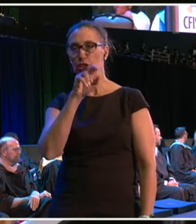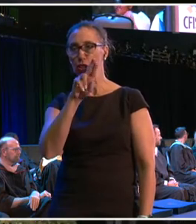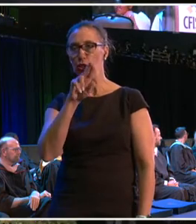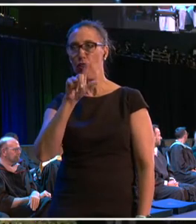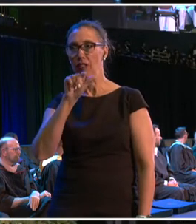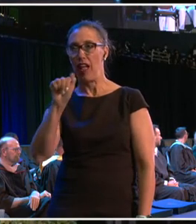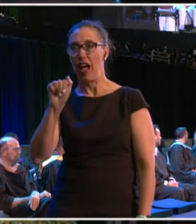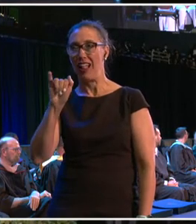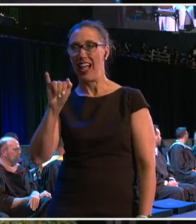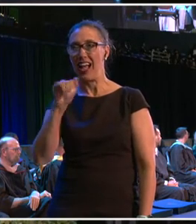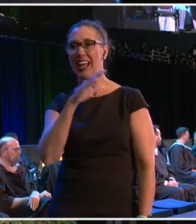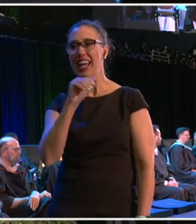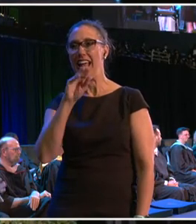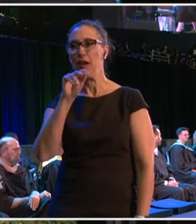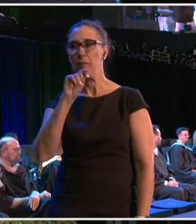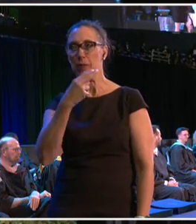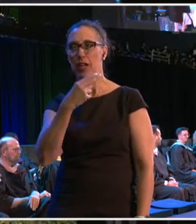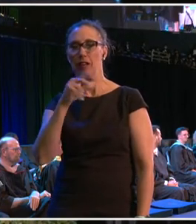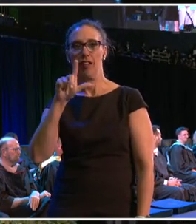La.